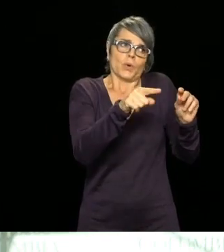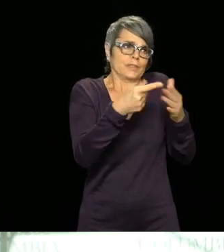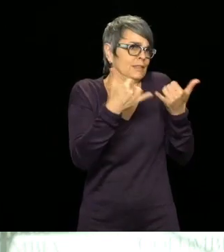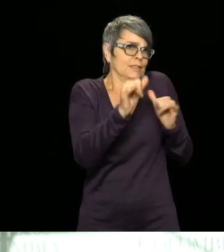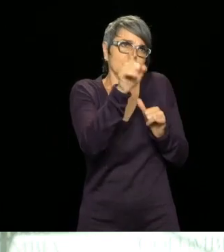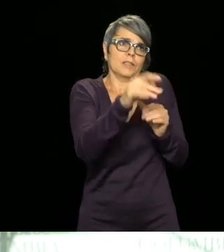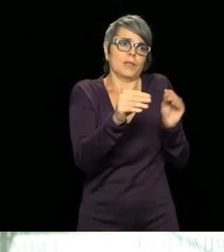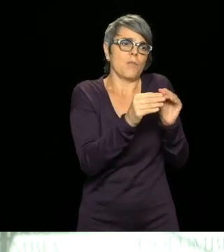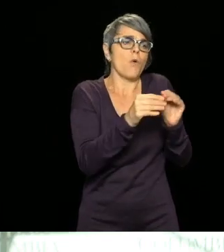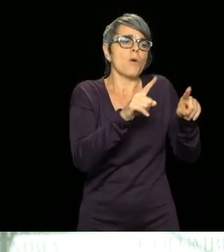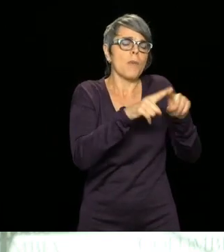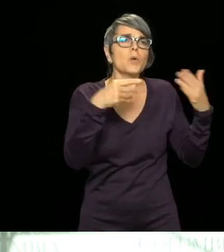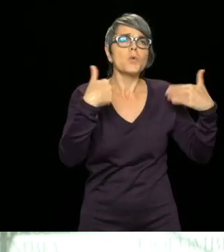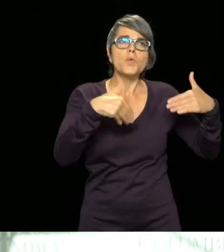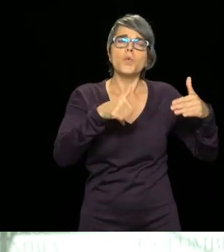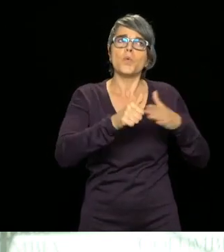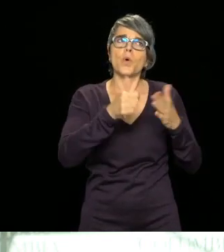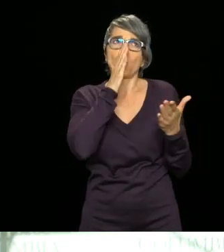provide really ever.